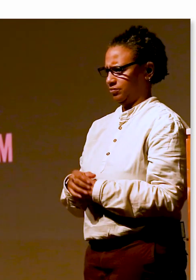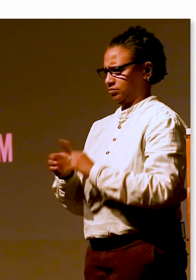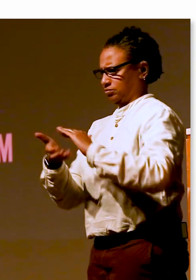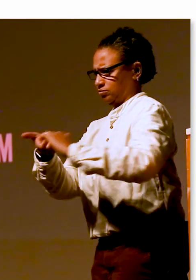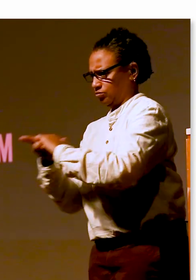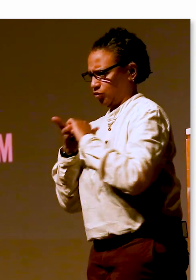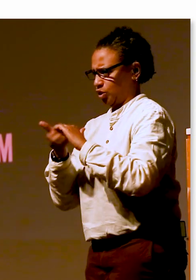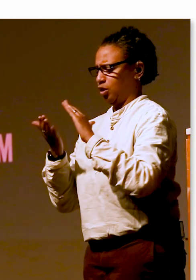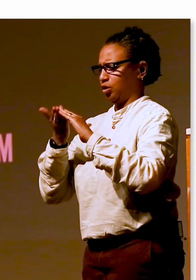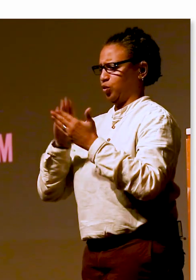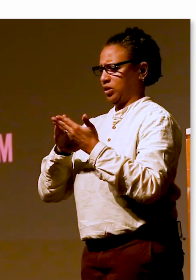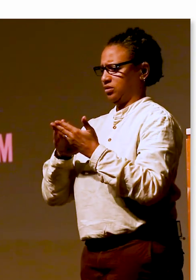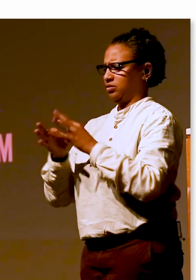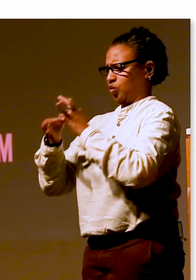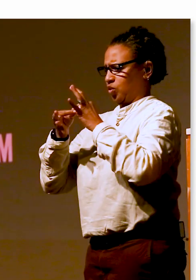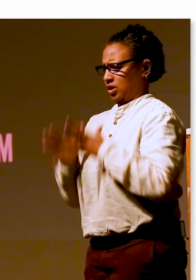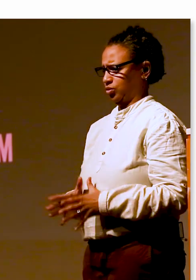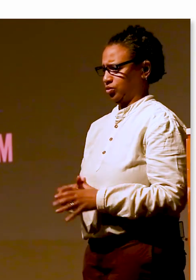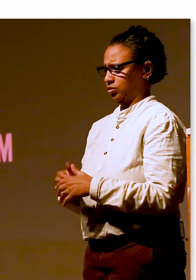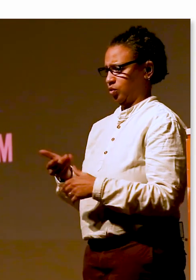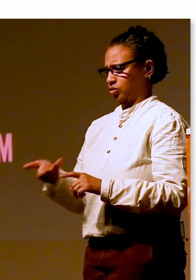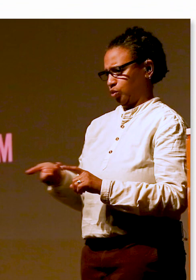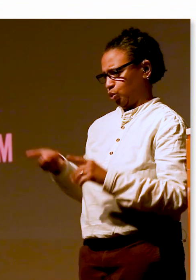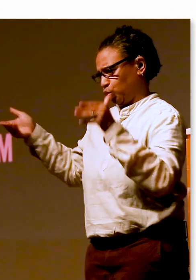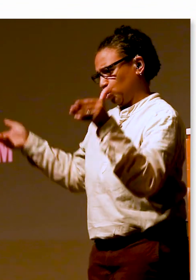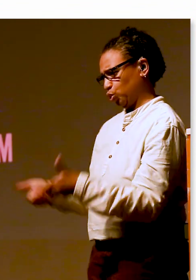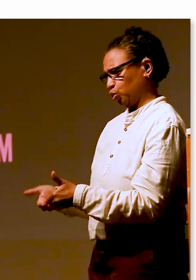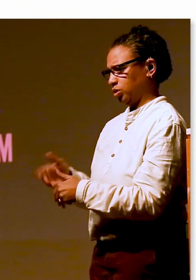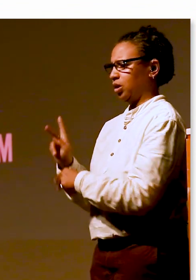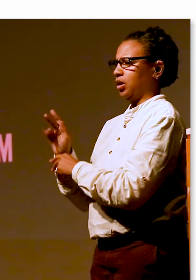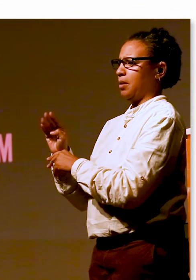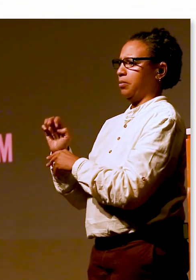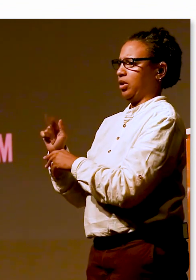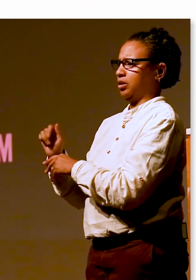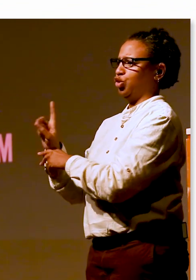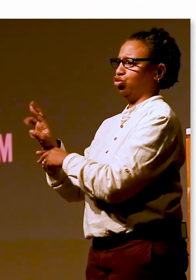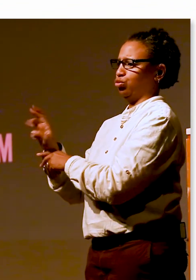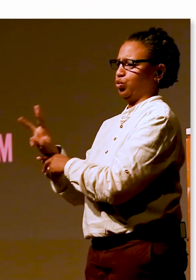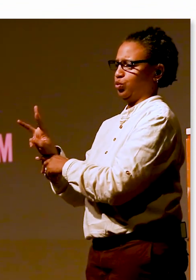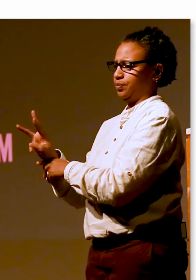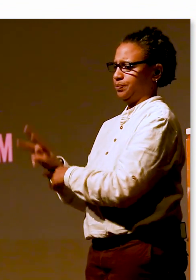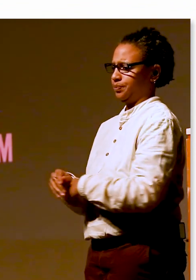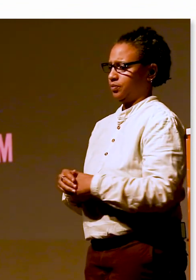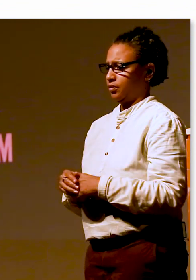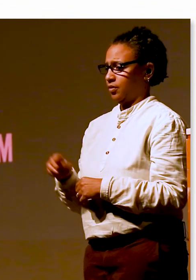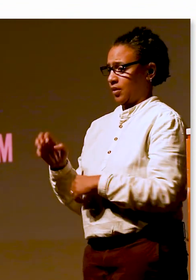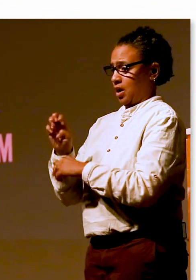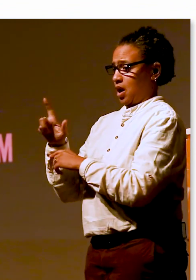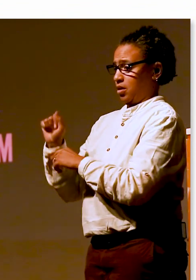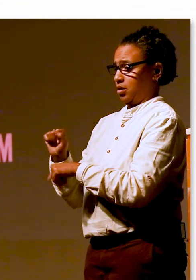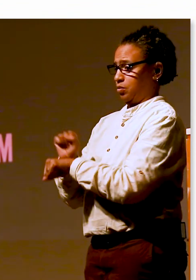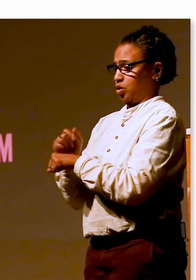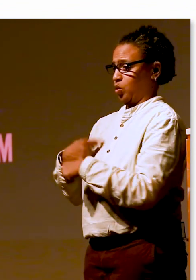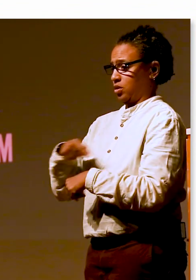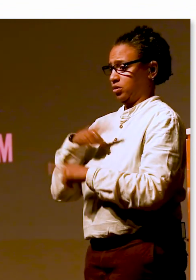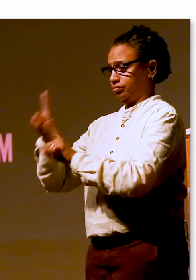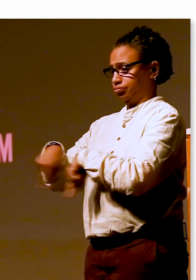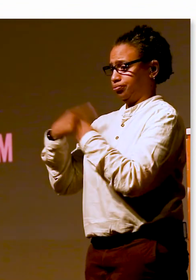Drew. Since January of 2019, Ella has worked with us on the Hank Willis Thomas All Things Being Equal